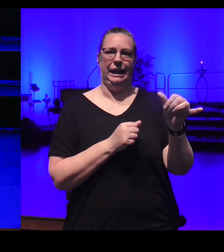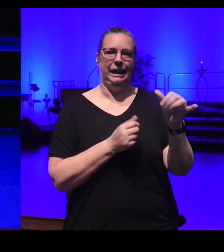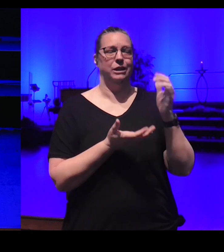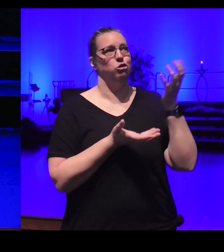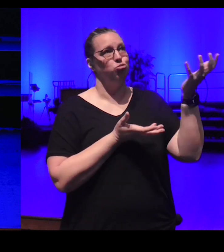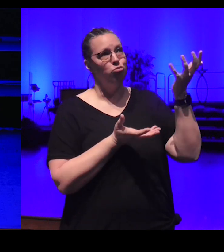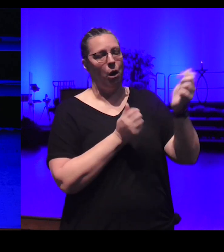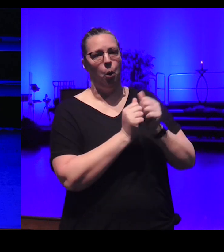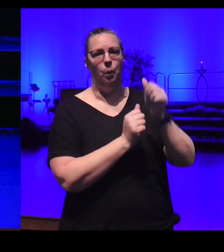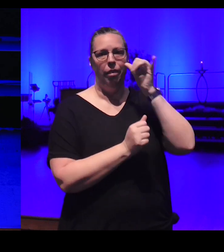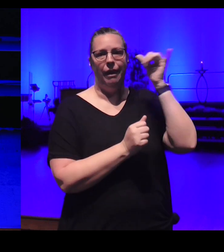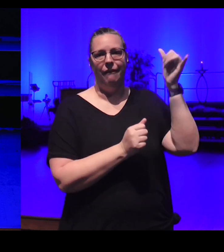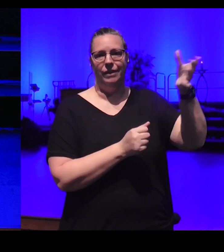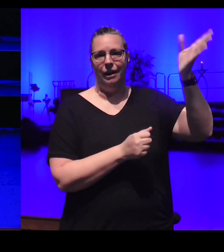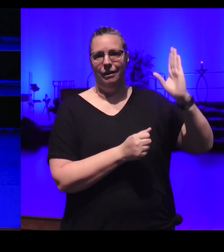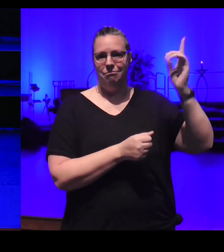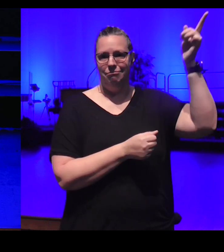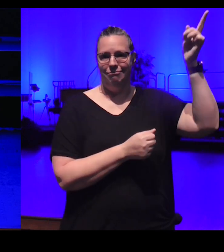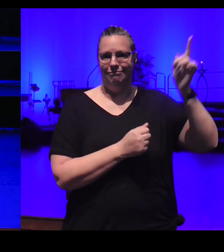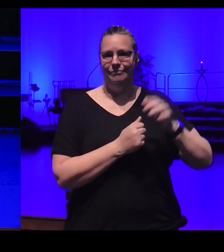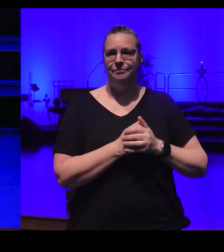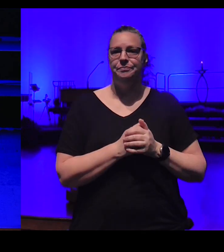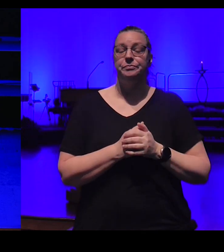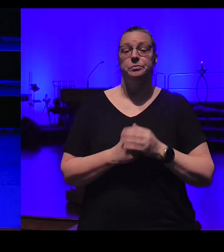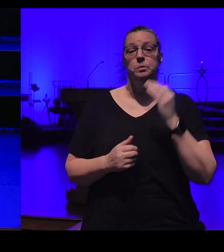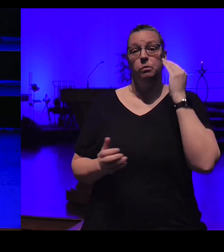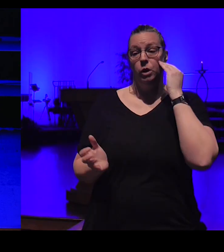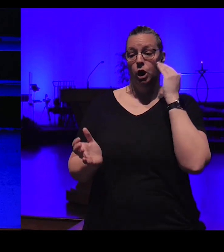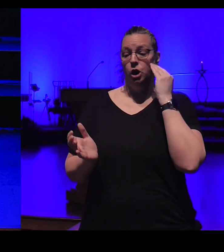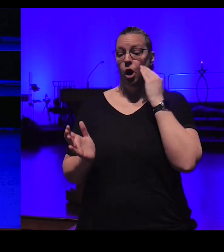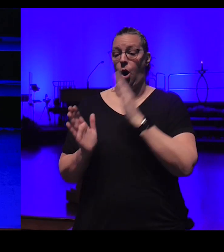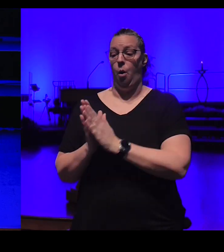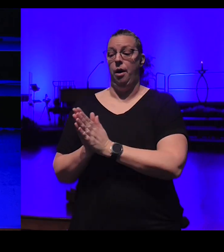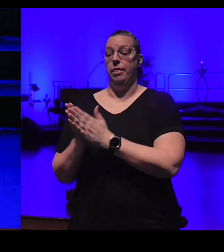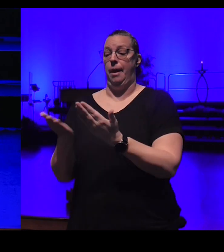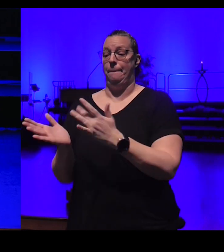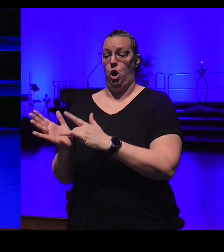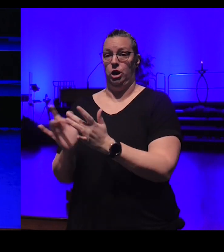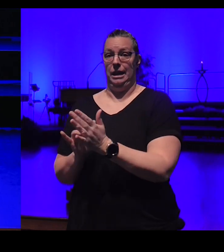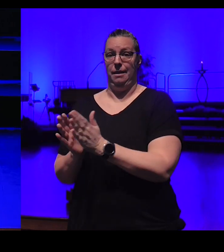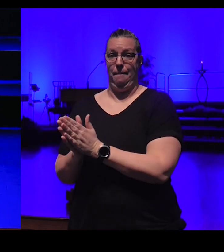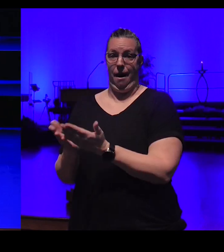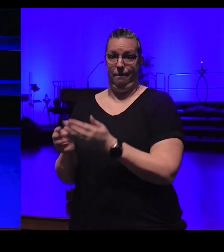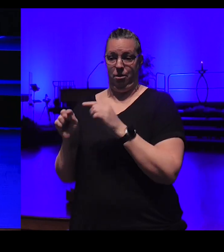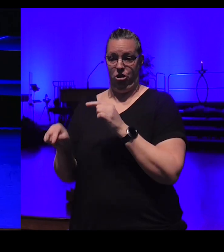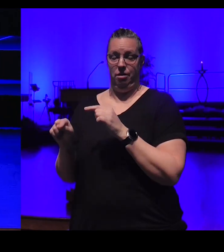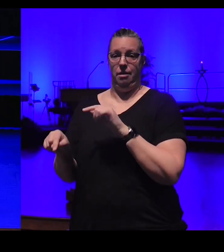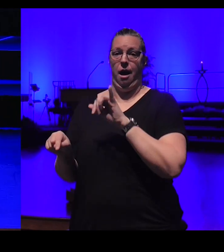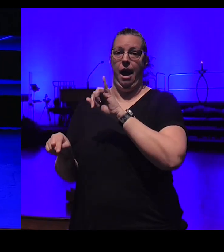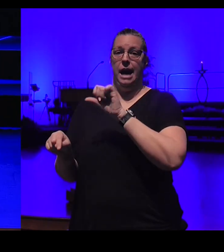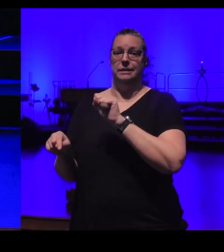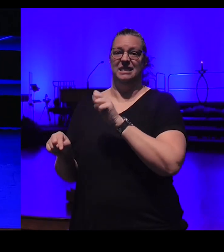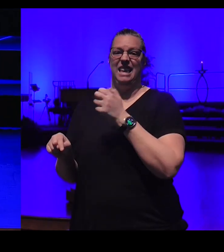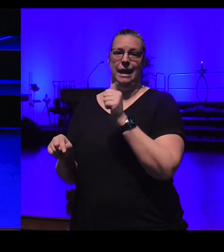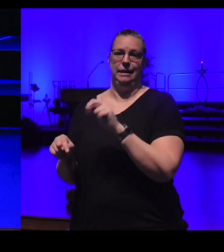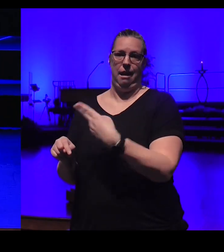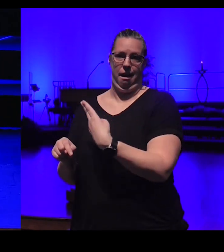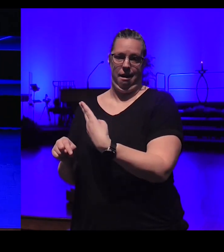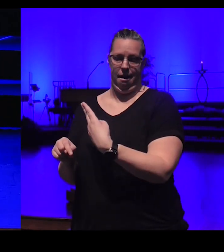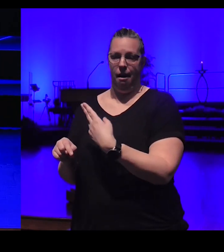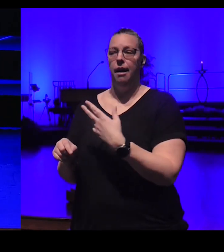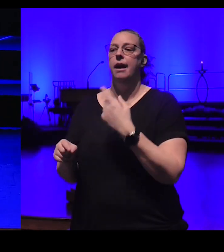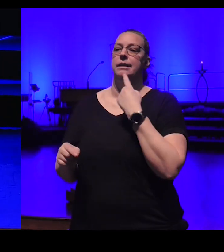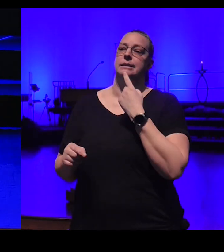infinite? You know, the biblical book of Isaiah, we hear this invitation that says, come, let us go up